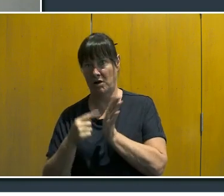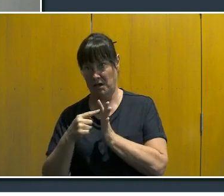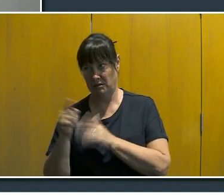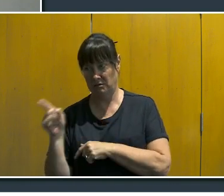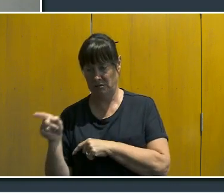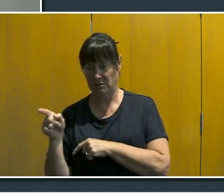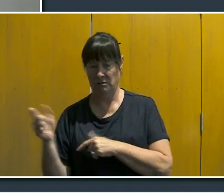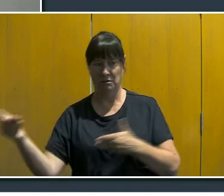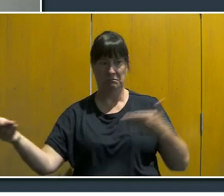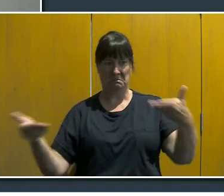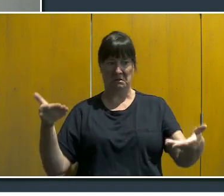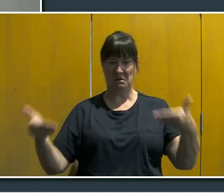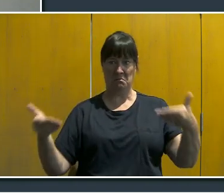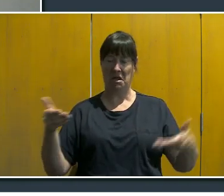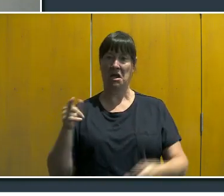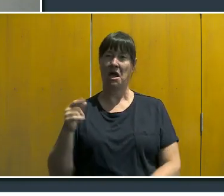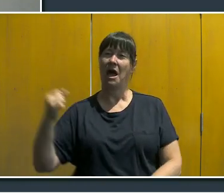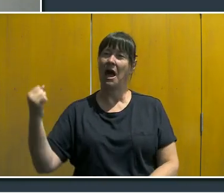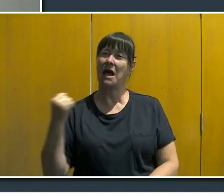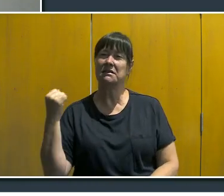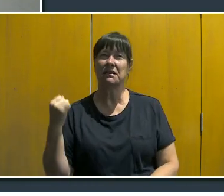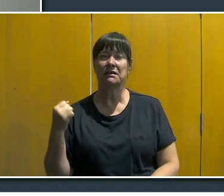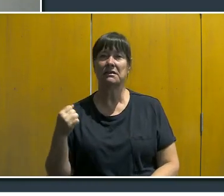looks like they pay